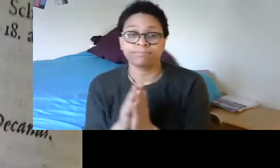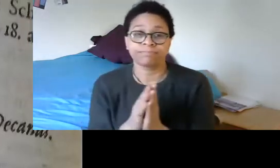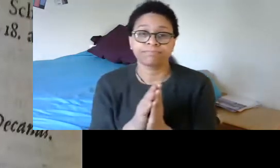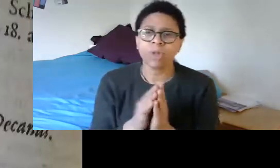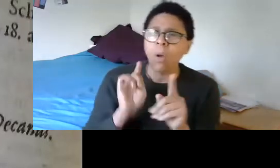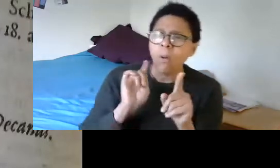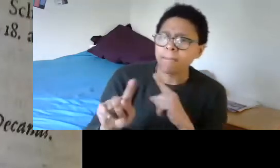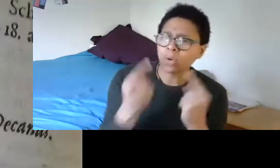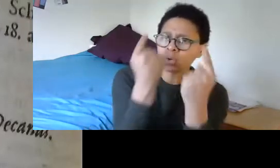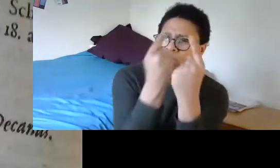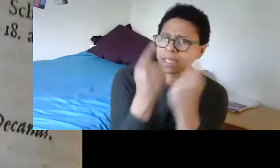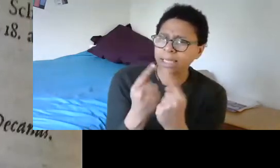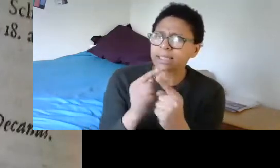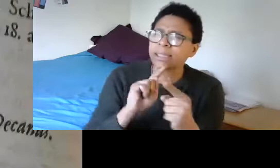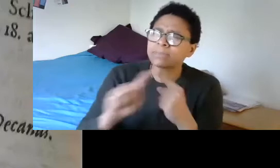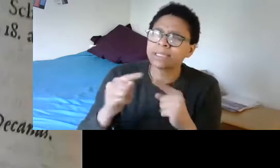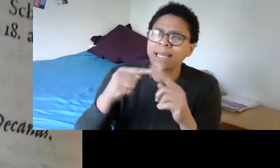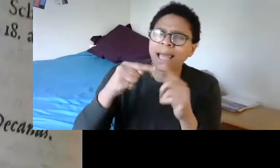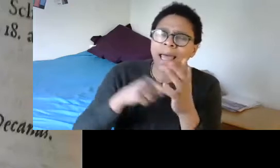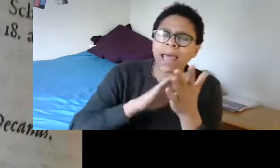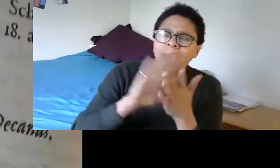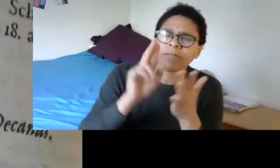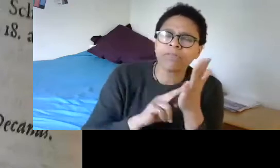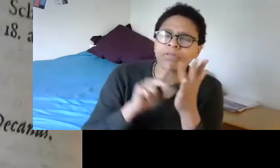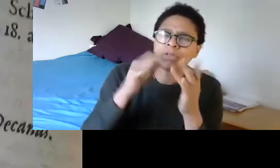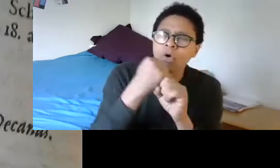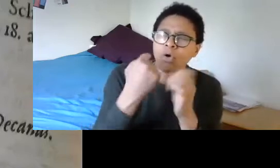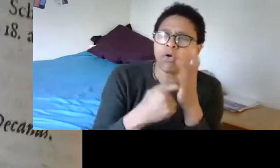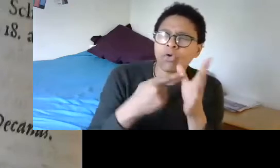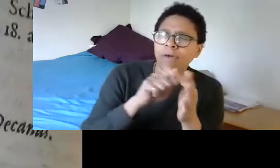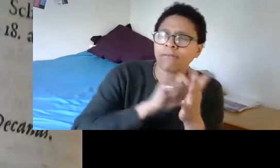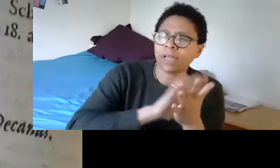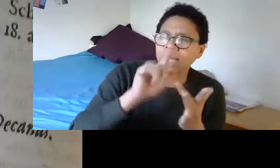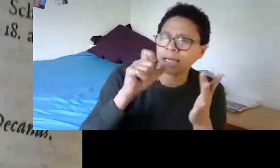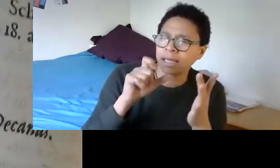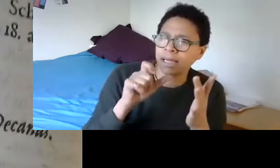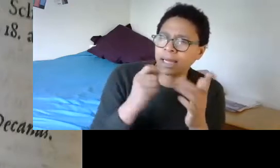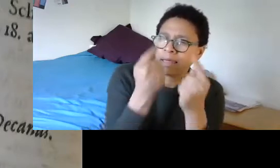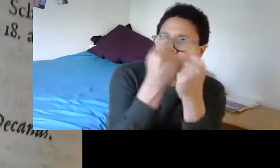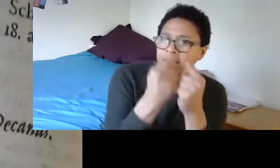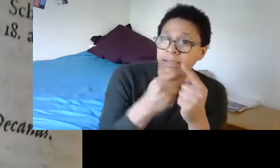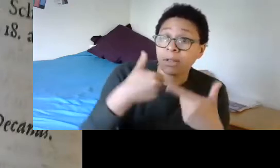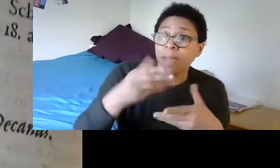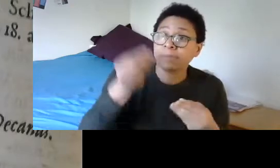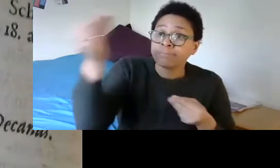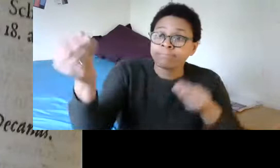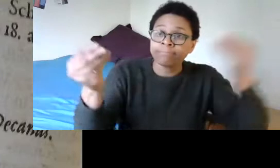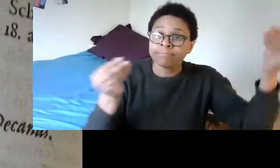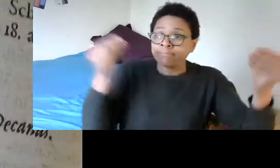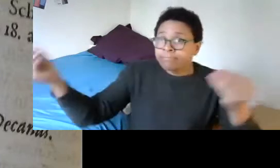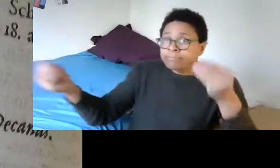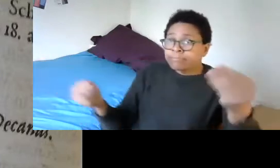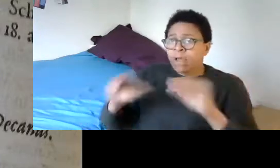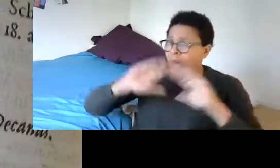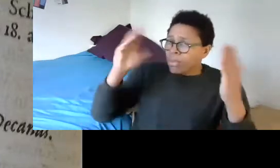objects, particularly the ethnographic artefacts, have long been dispersed to other institutions across the world, Wellcome continues to hold a huge